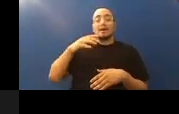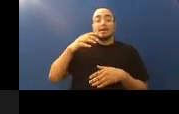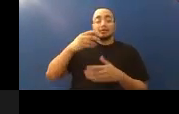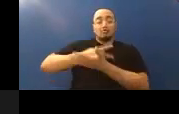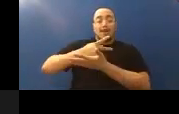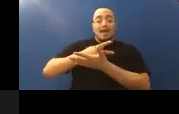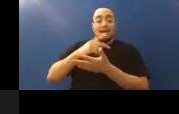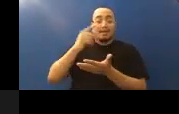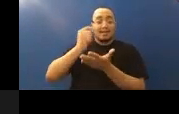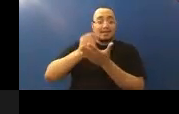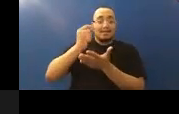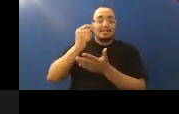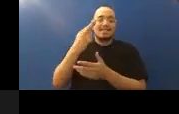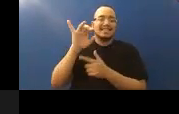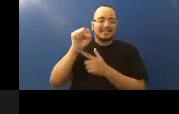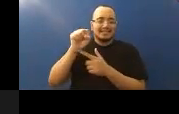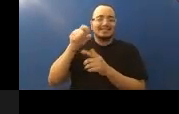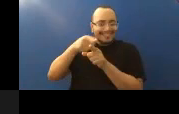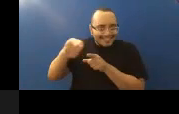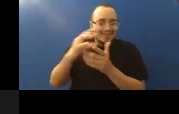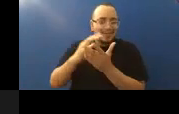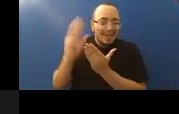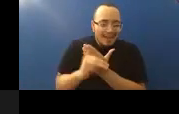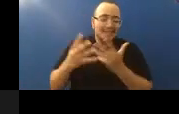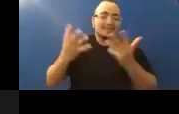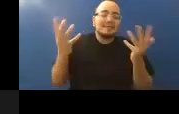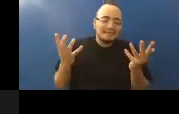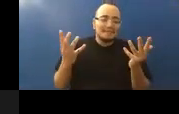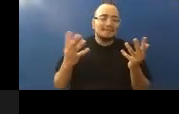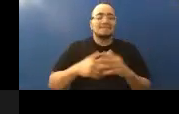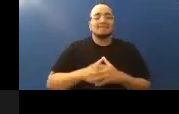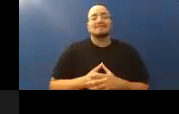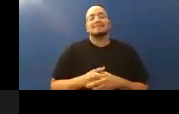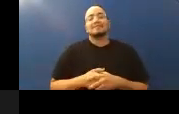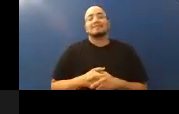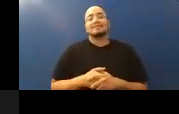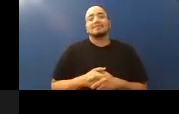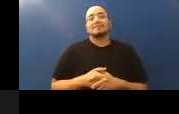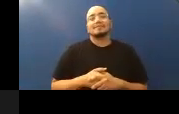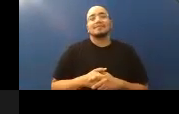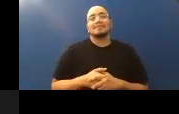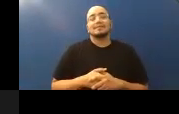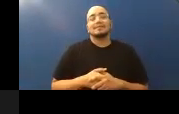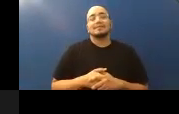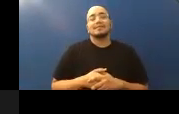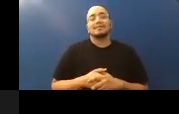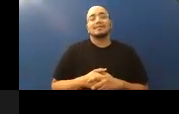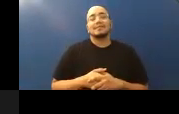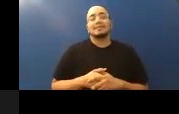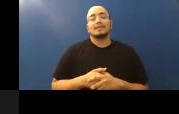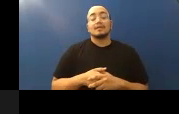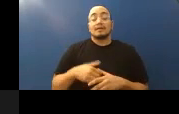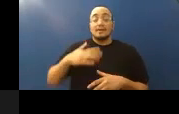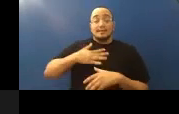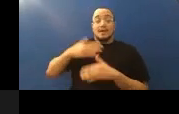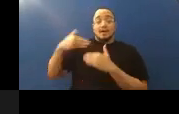of learning, the way of teaching. But also it's the relationship that you have with the, at least in the place that I sit working with young